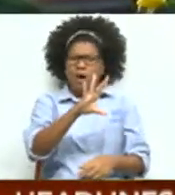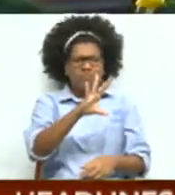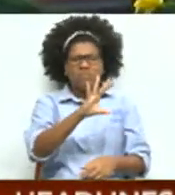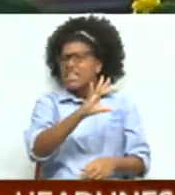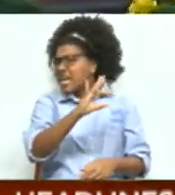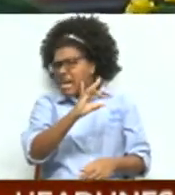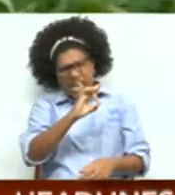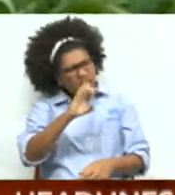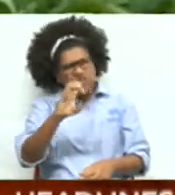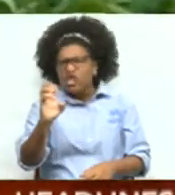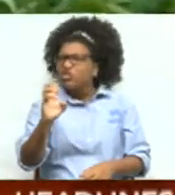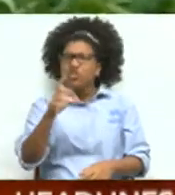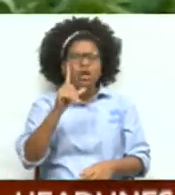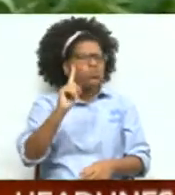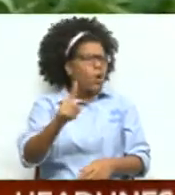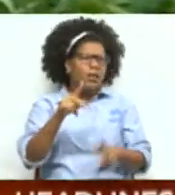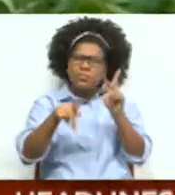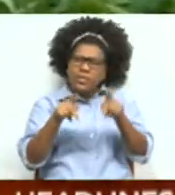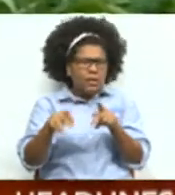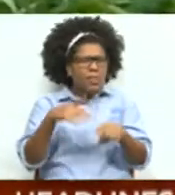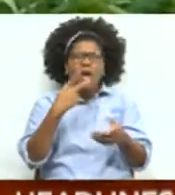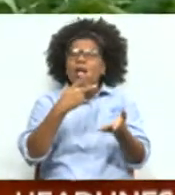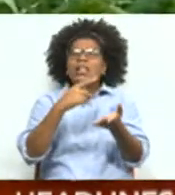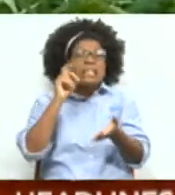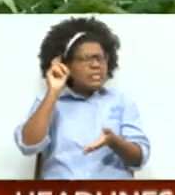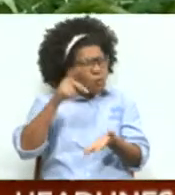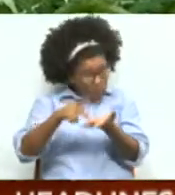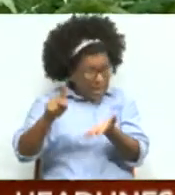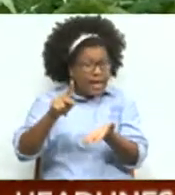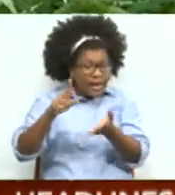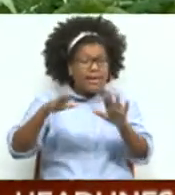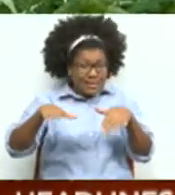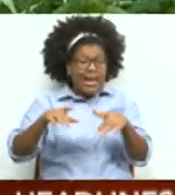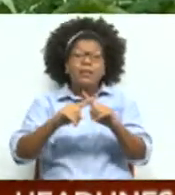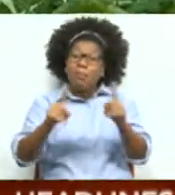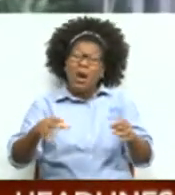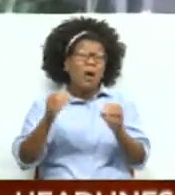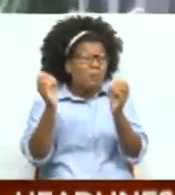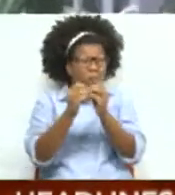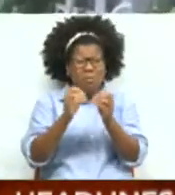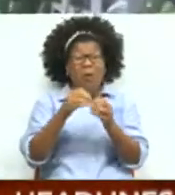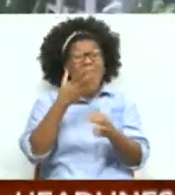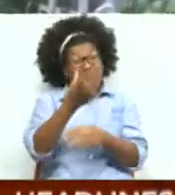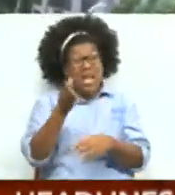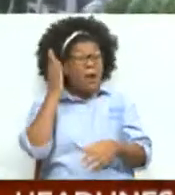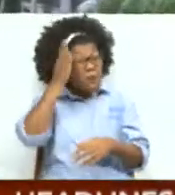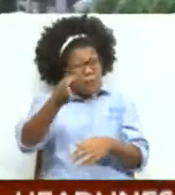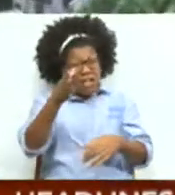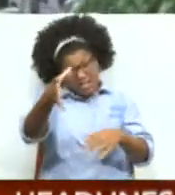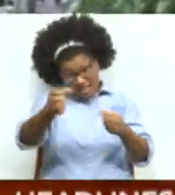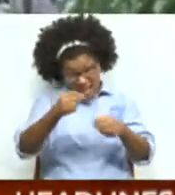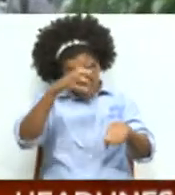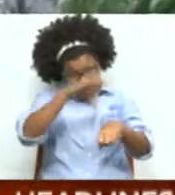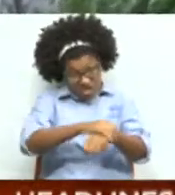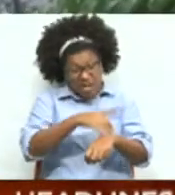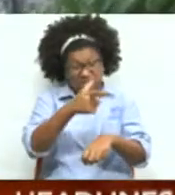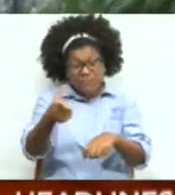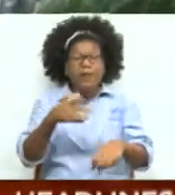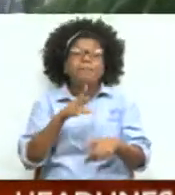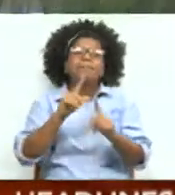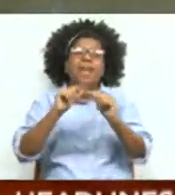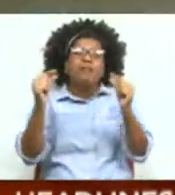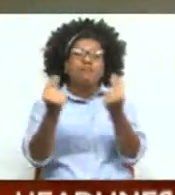warns that many more homeowners could face the brunt of the law, even as the valuation tribunal has not yet been appointed to